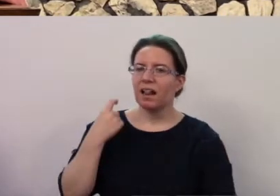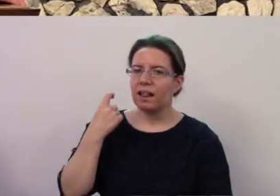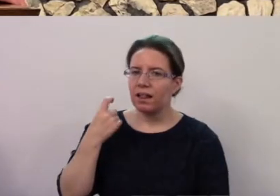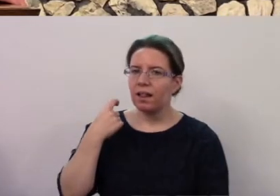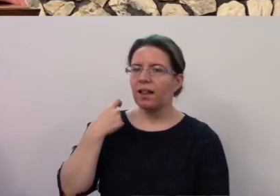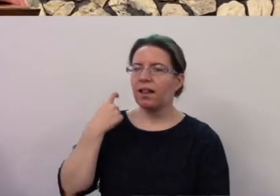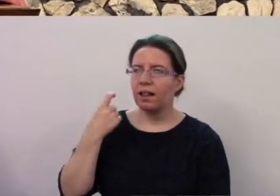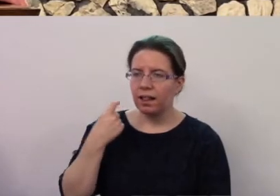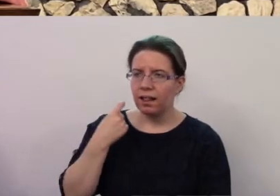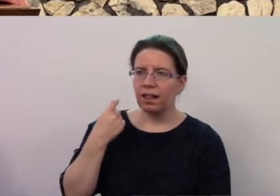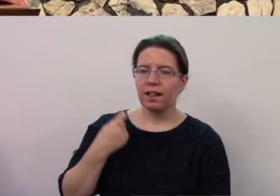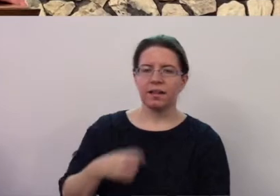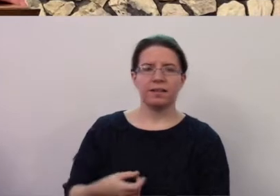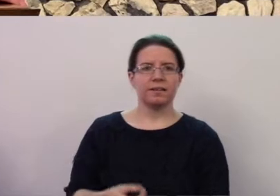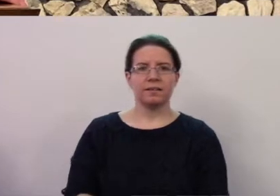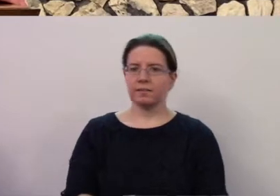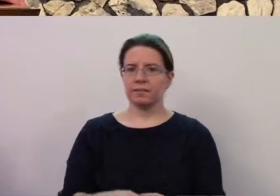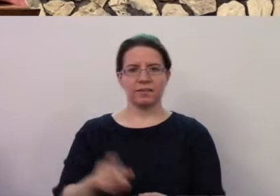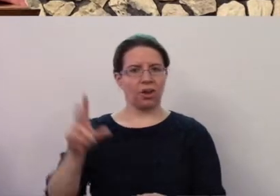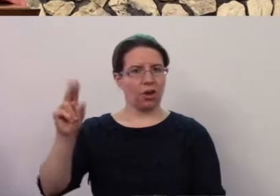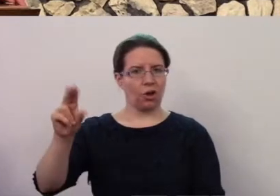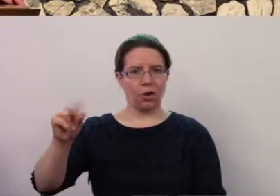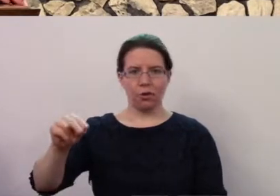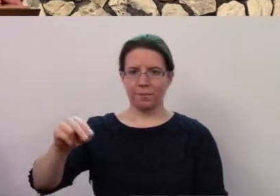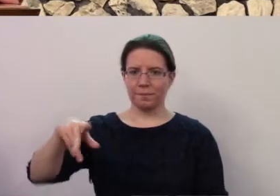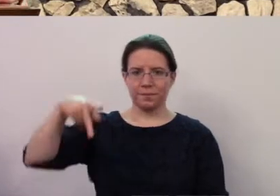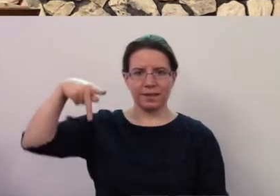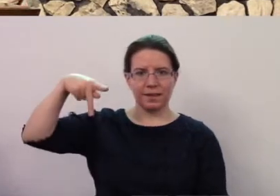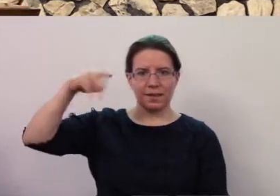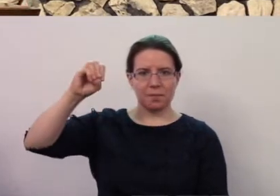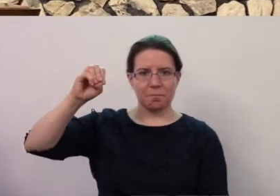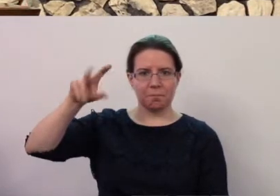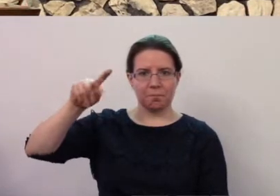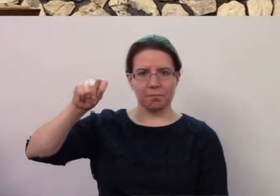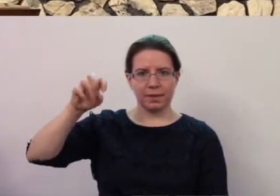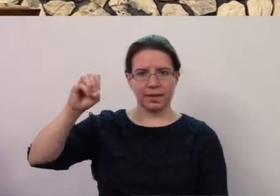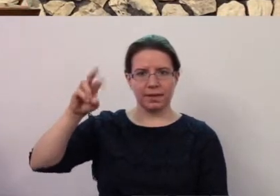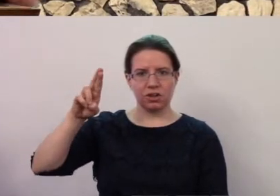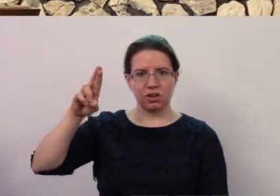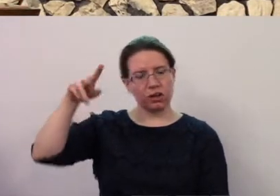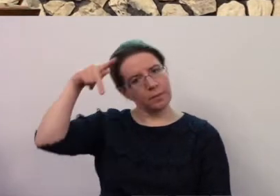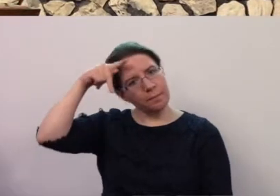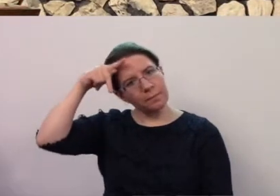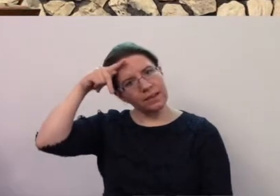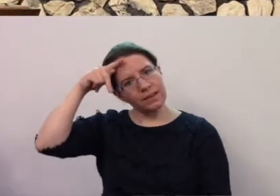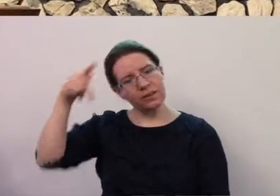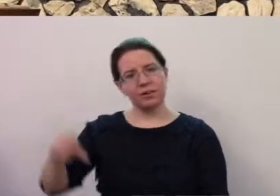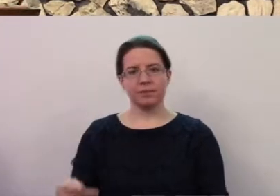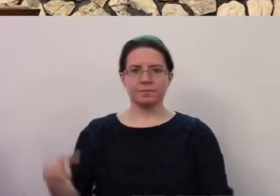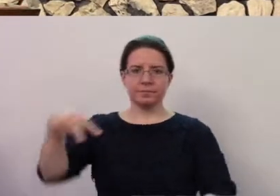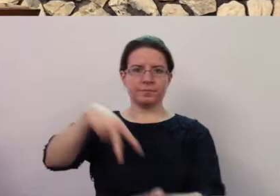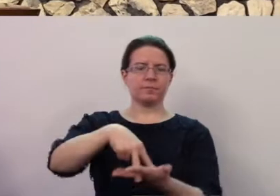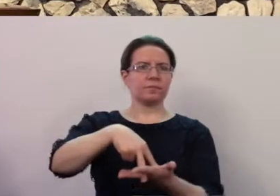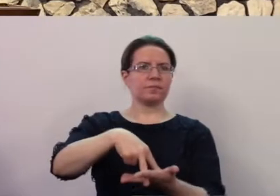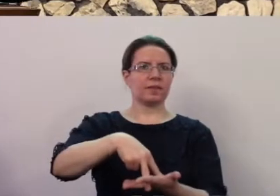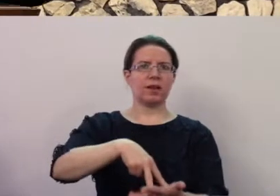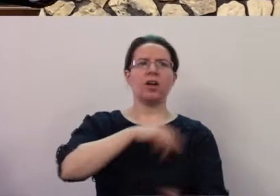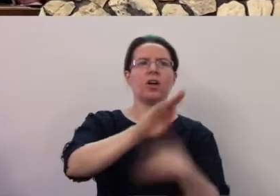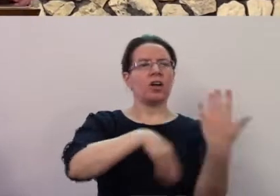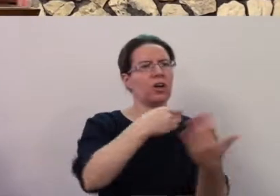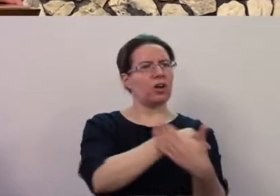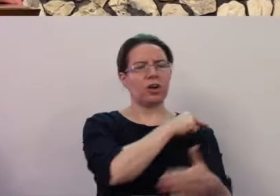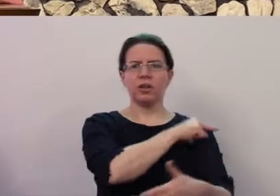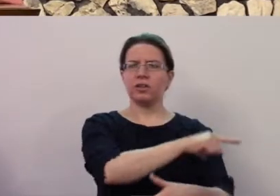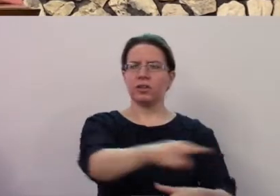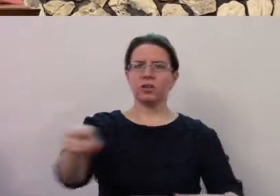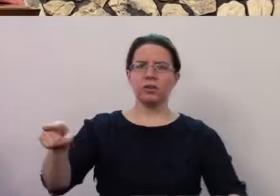They're drunk. They're full of new wine. But Peter, standing up with the 11, lifted up his voice and said unto them, ye men